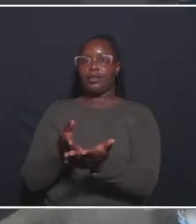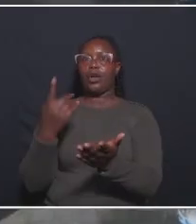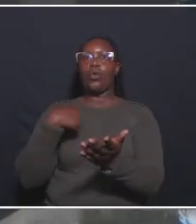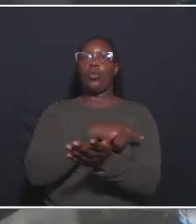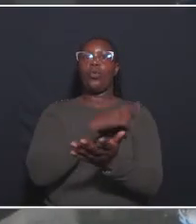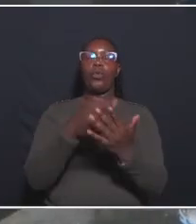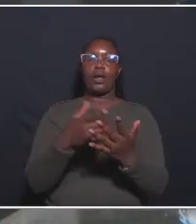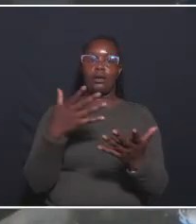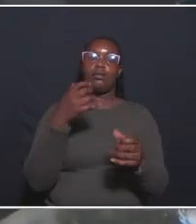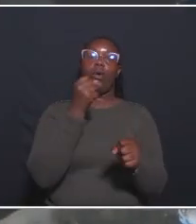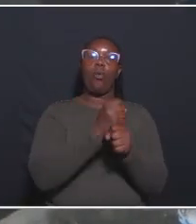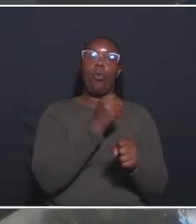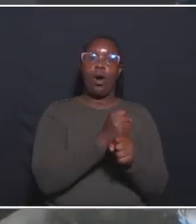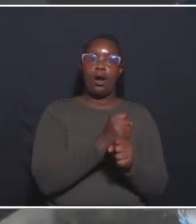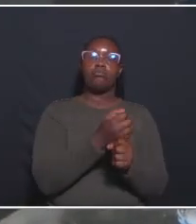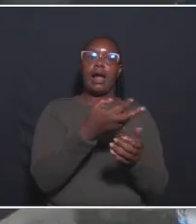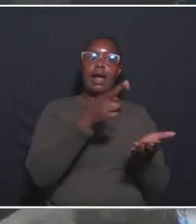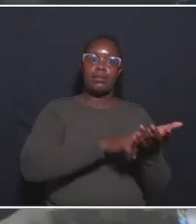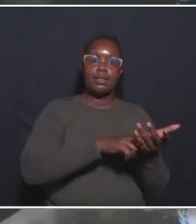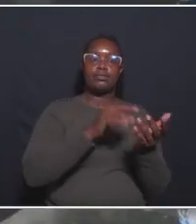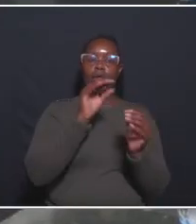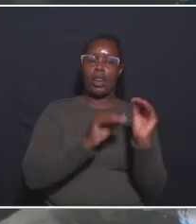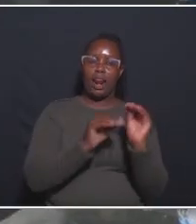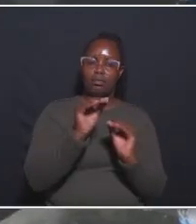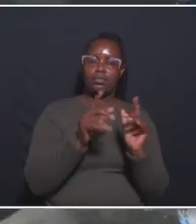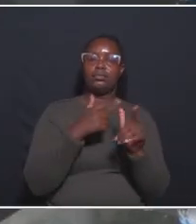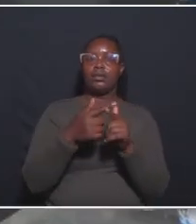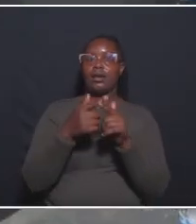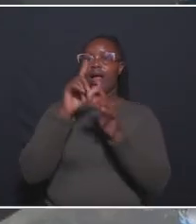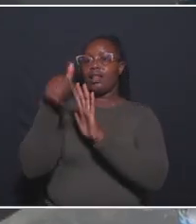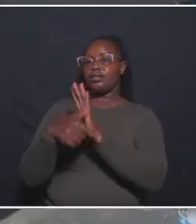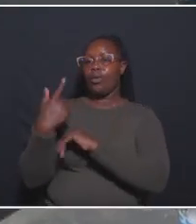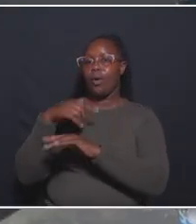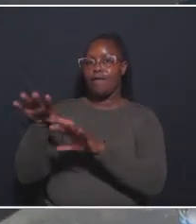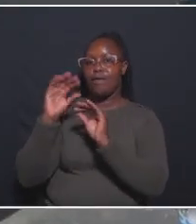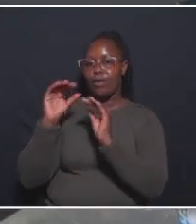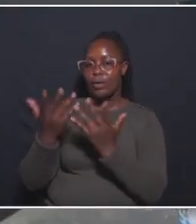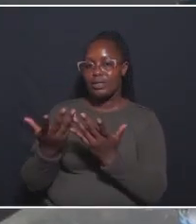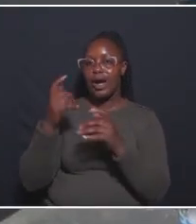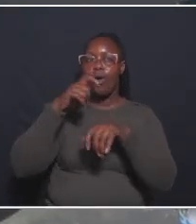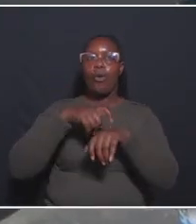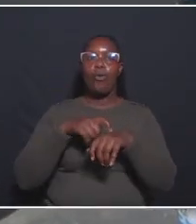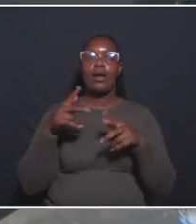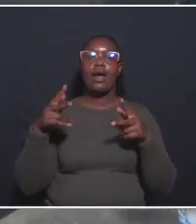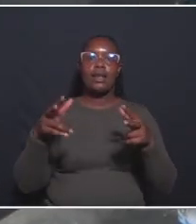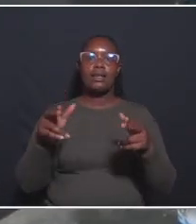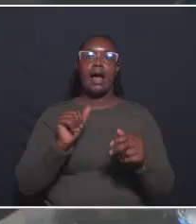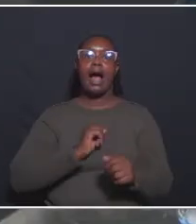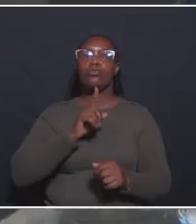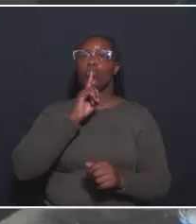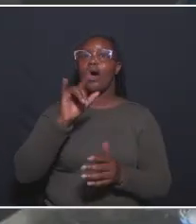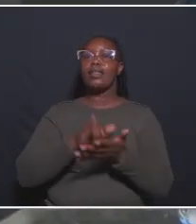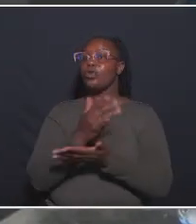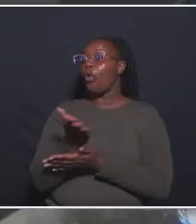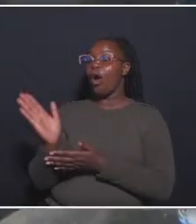rework workflows. We found that when we're editing, and I'm sure every single person here has had that experience,